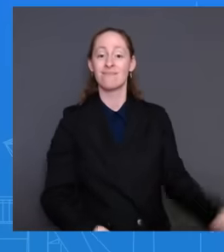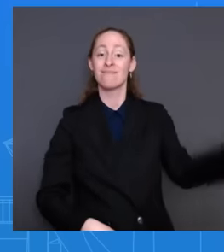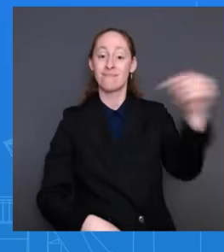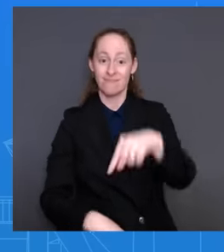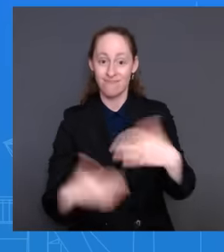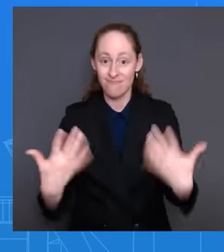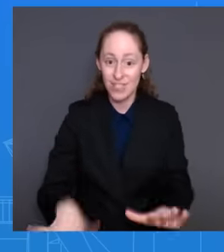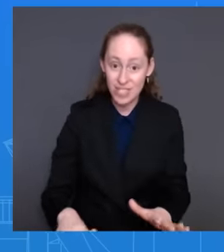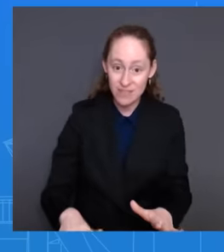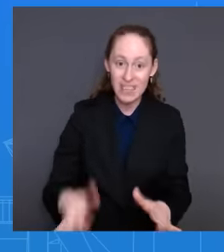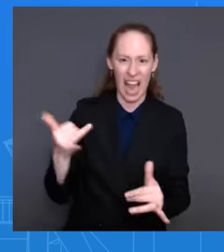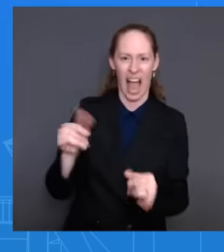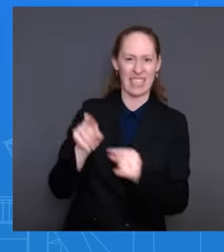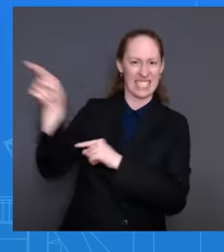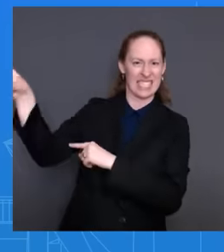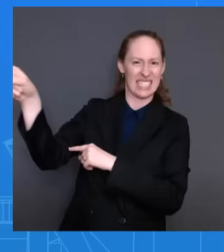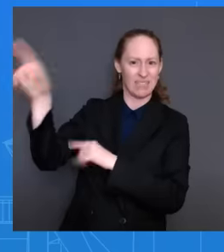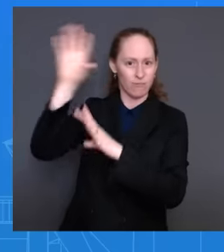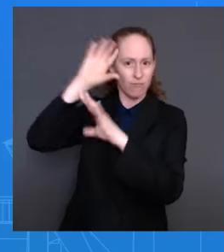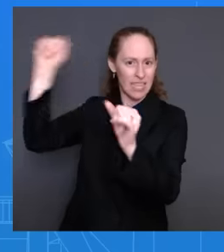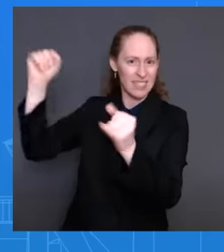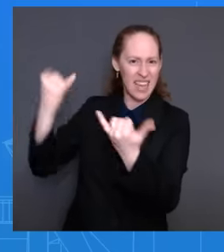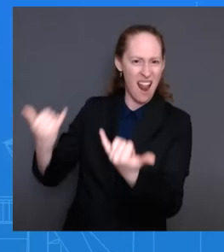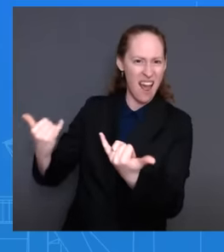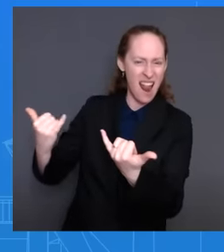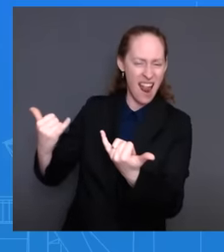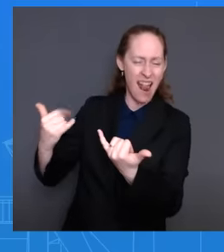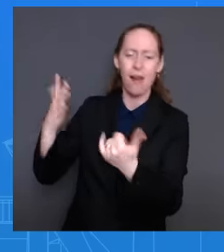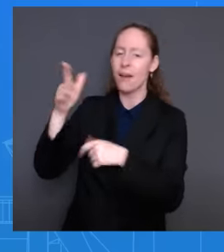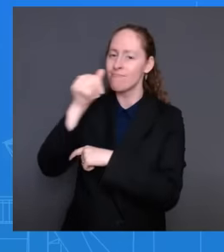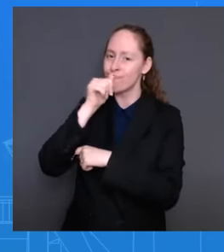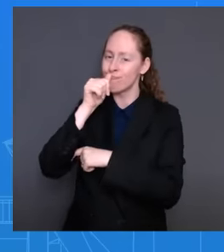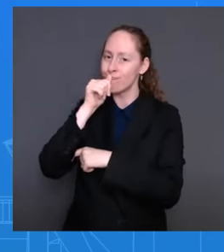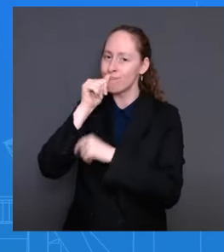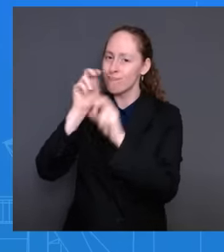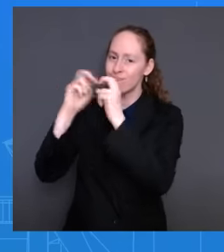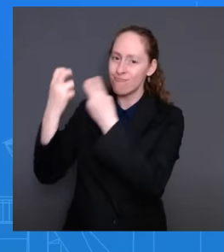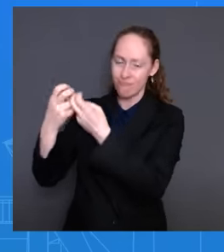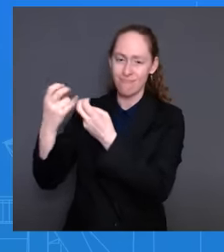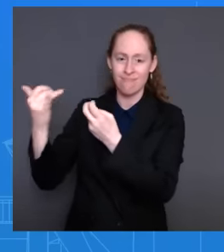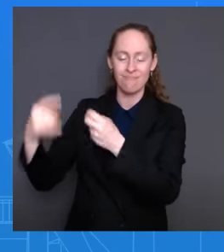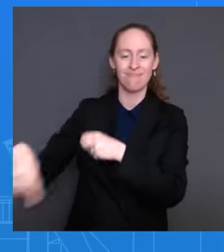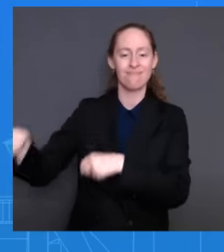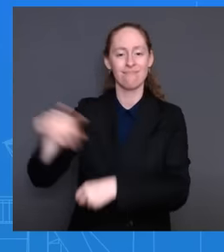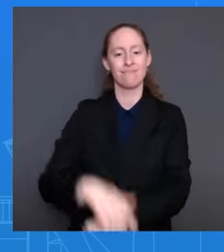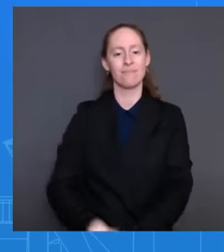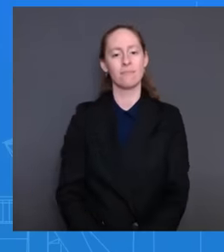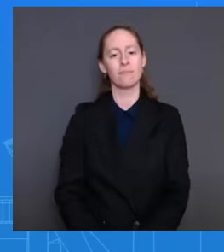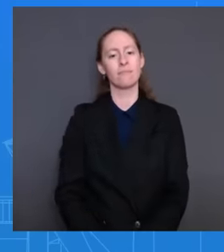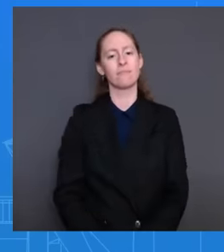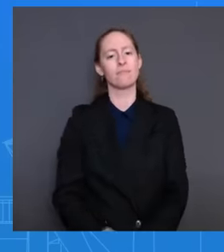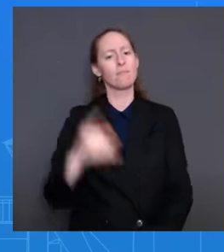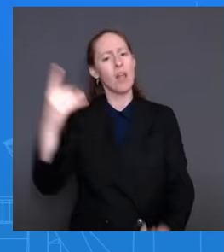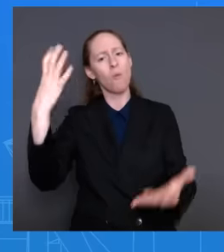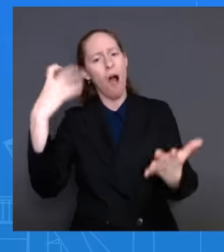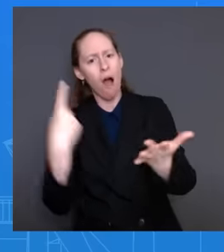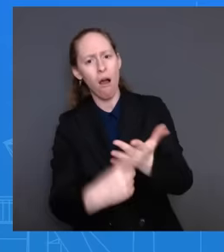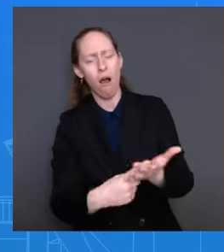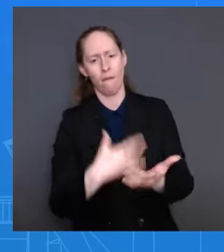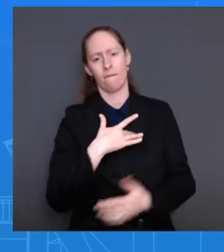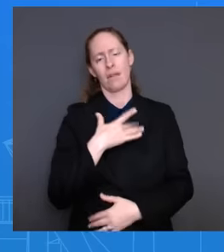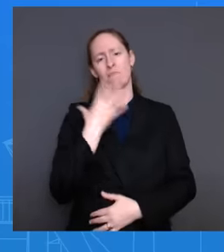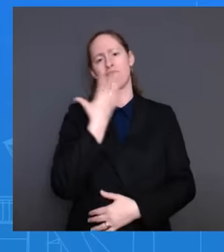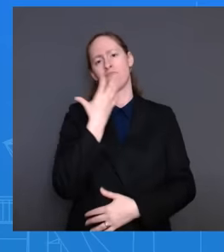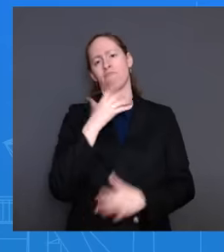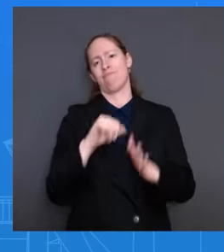conversation private. You heard from them directly about how this important it was for them to use their platform